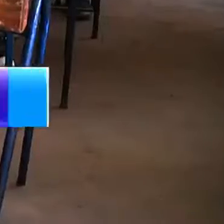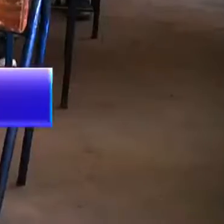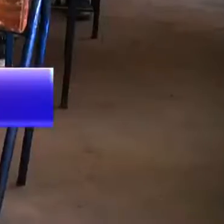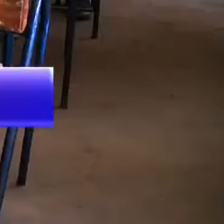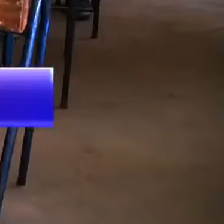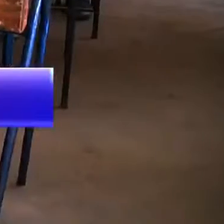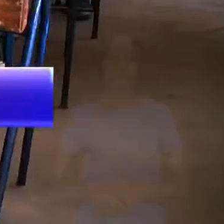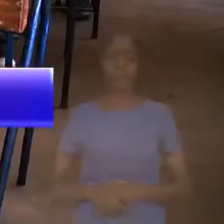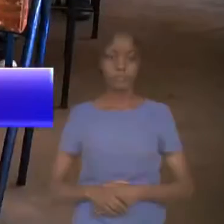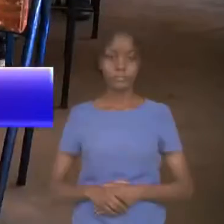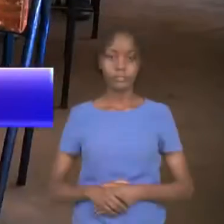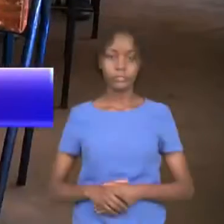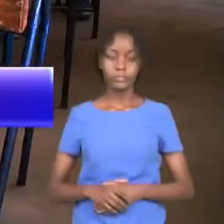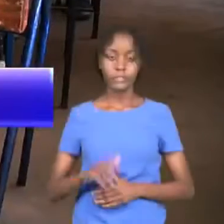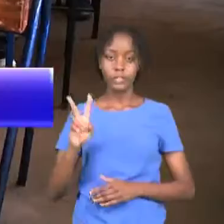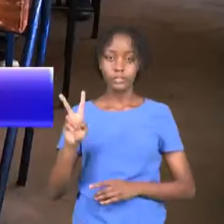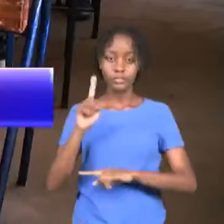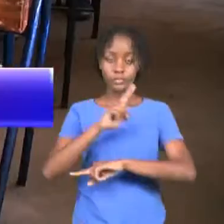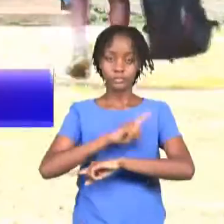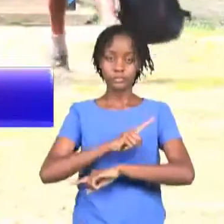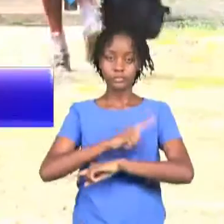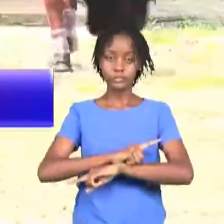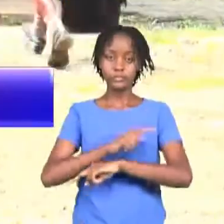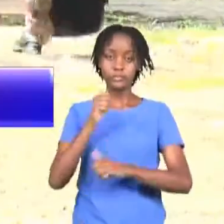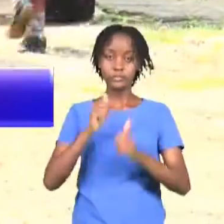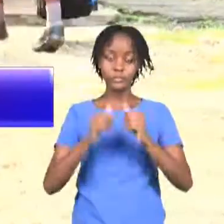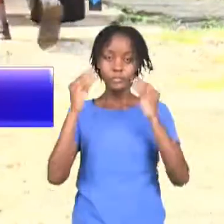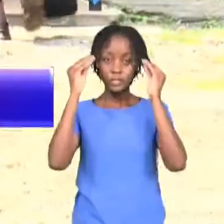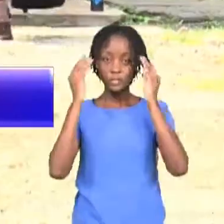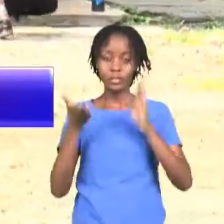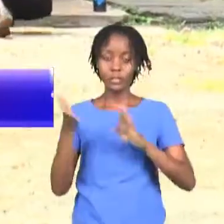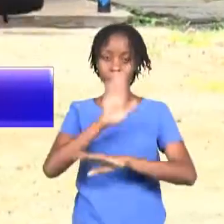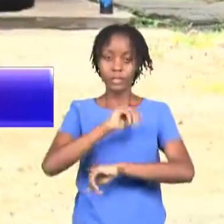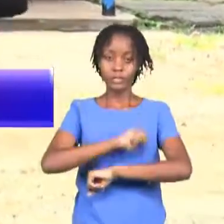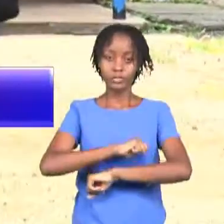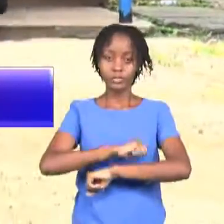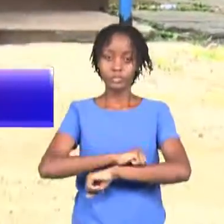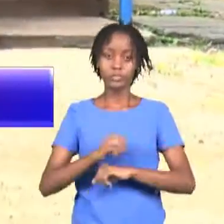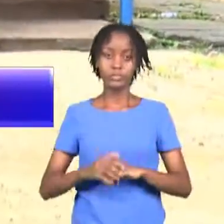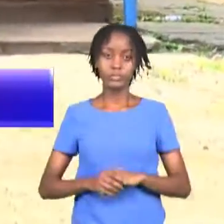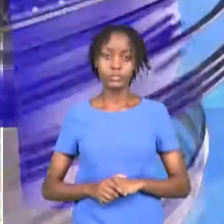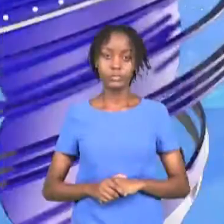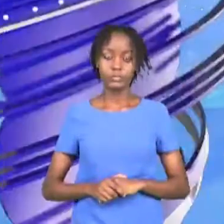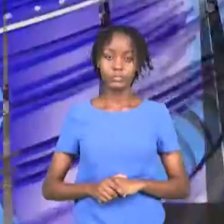Day 2 of resumption of schools. More students troop back to school.